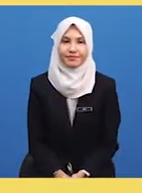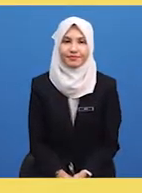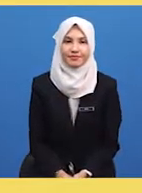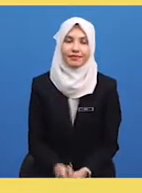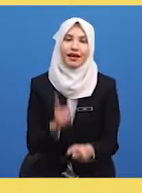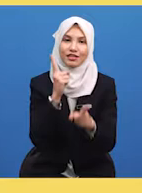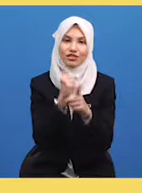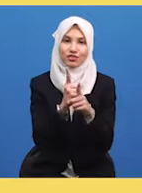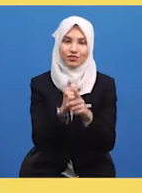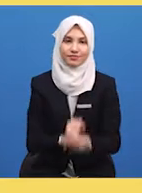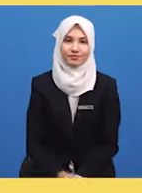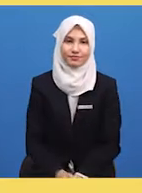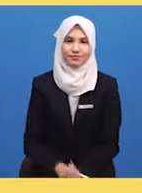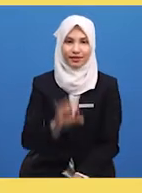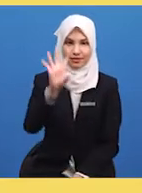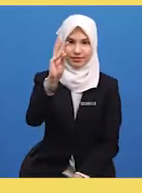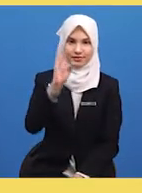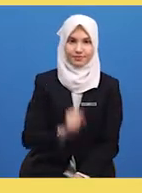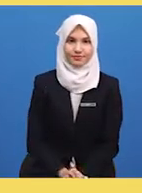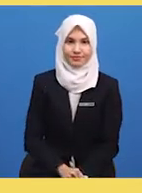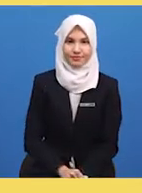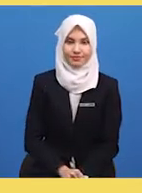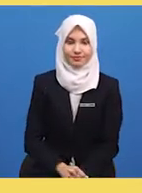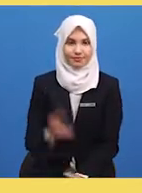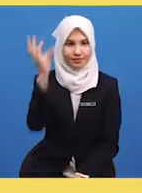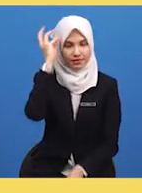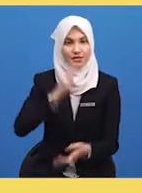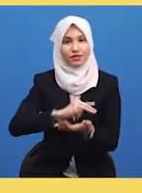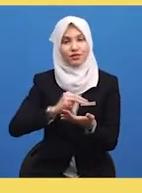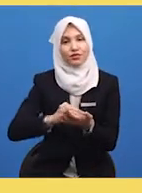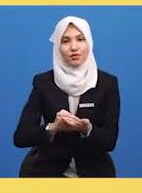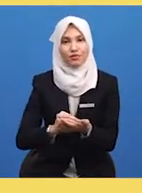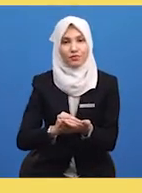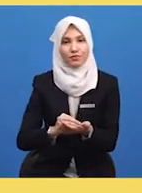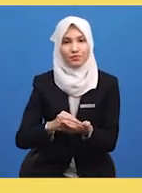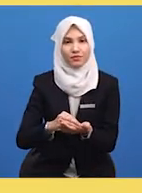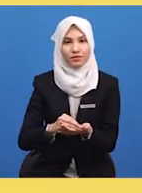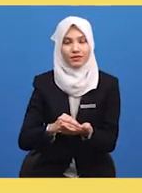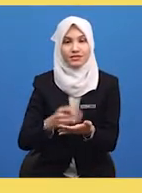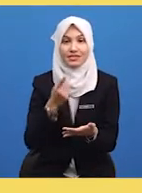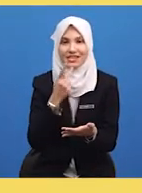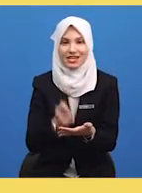True. Six, Daniel's notebook is in a secret place.